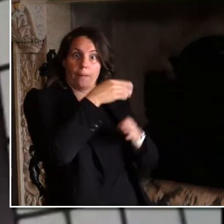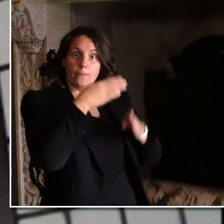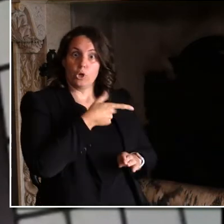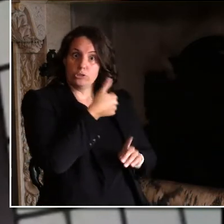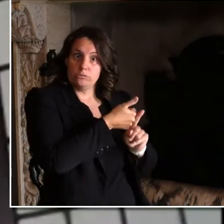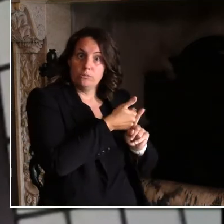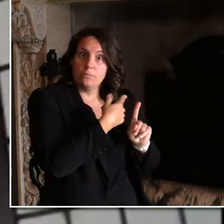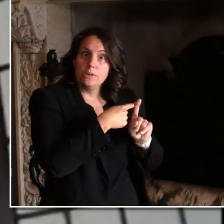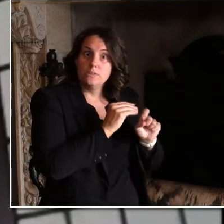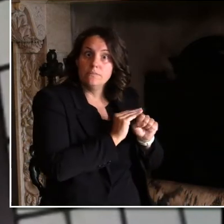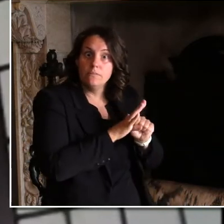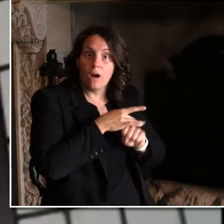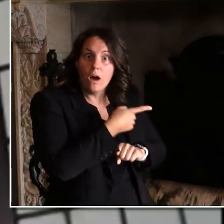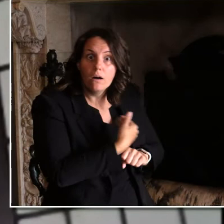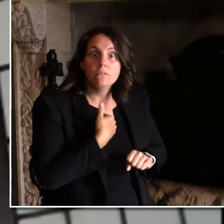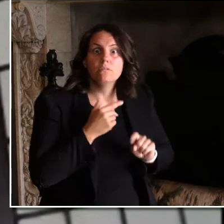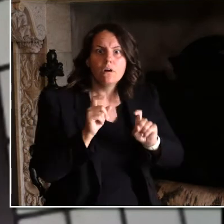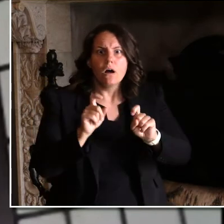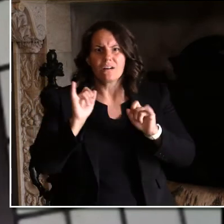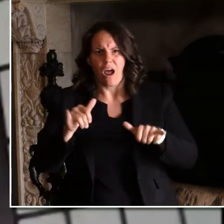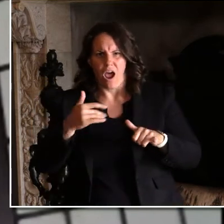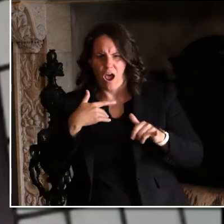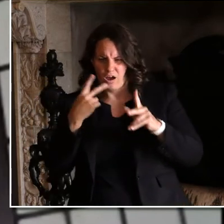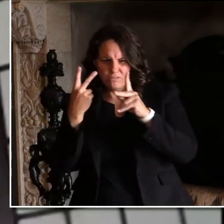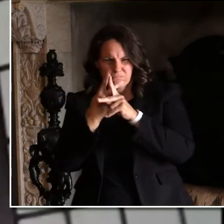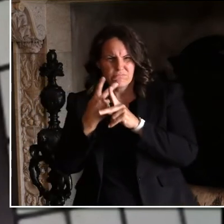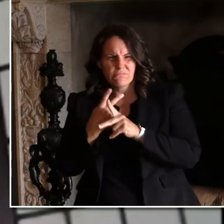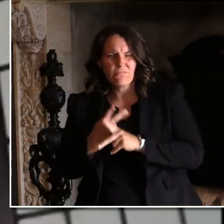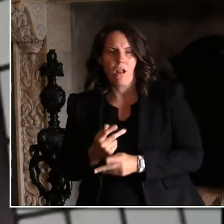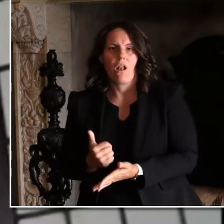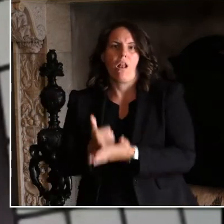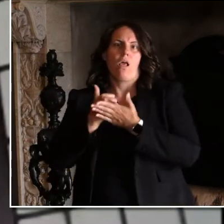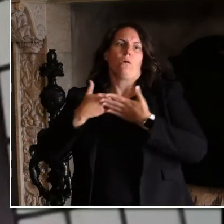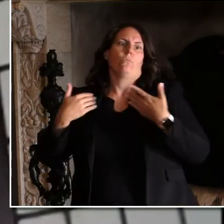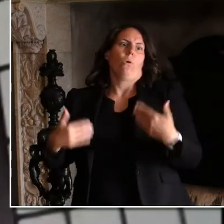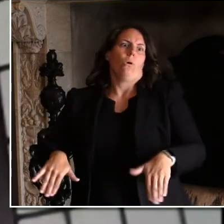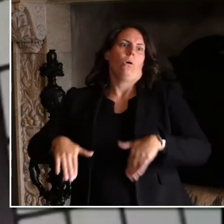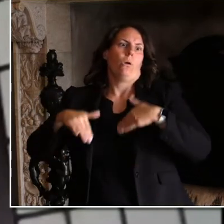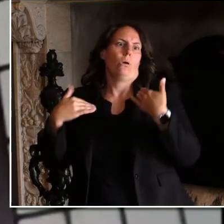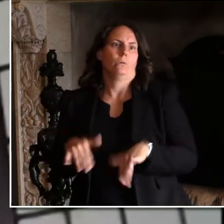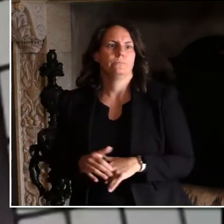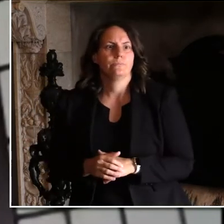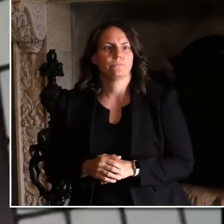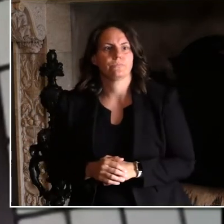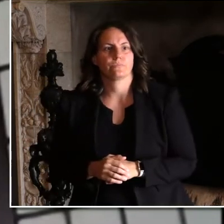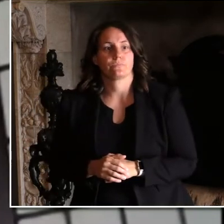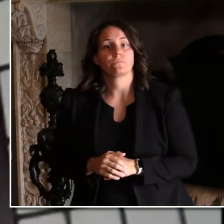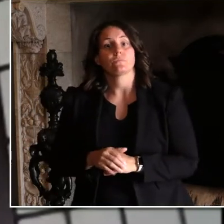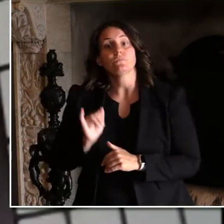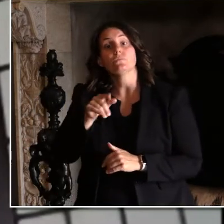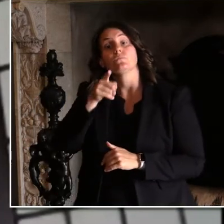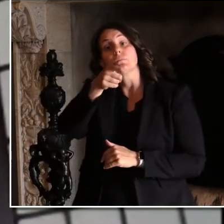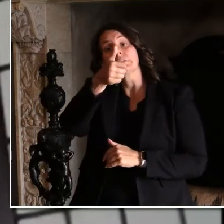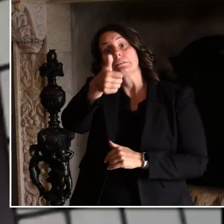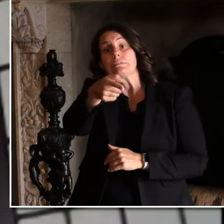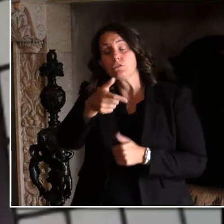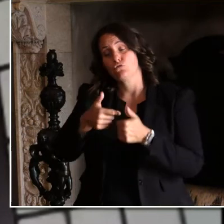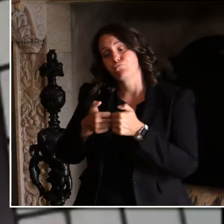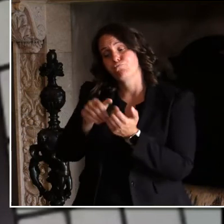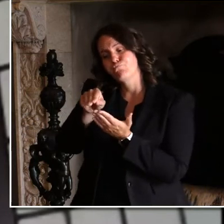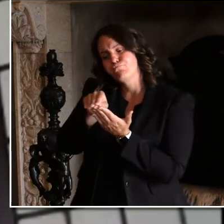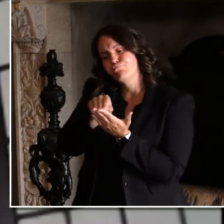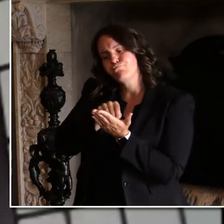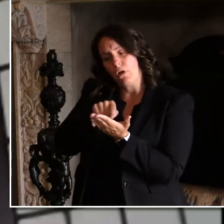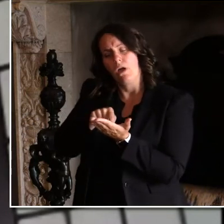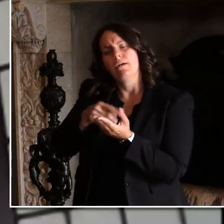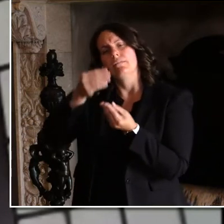weeks. Finally, you're asked to enter some personal contact information to better facilitate the contact tracing process in the future.